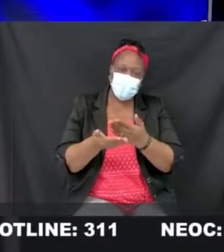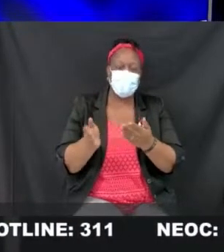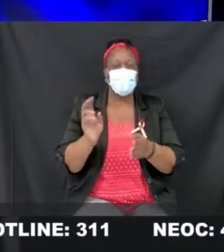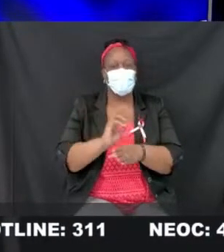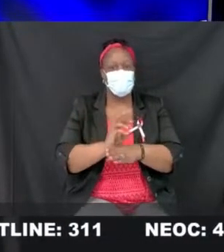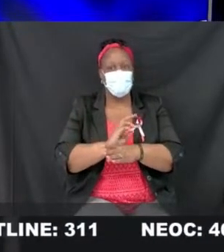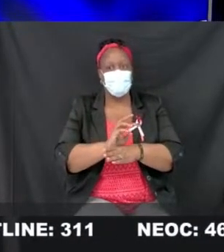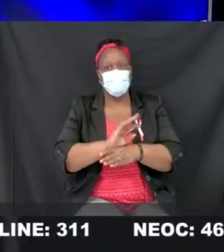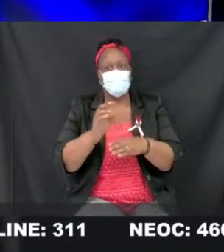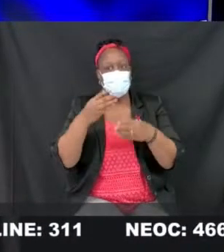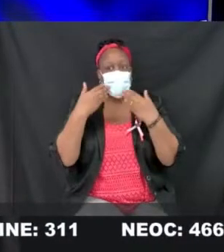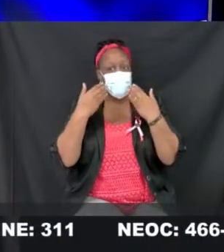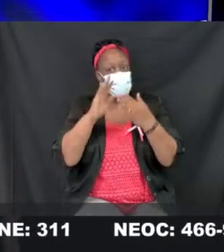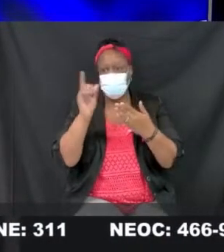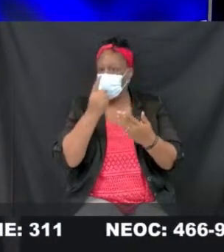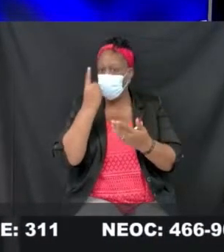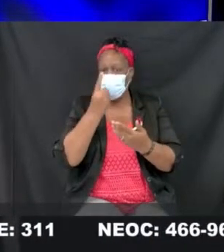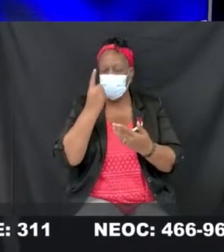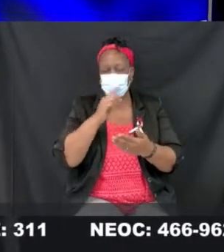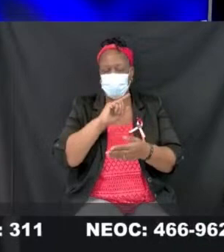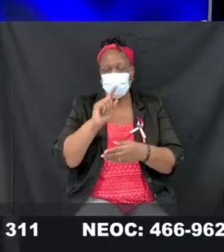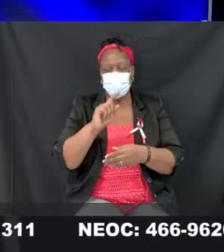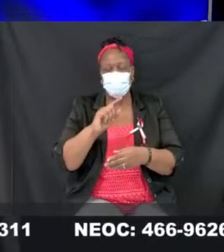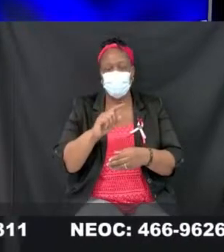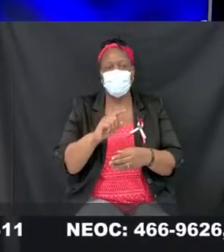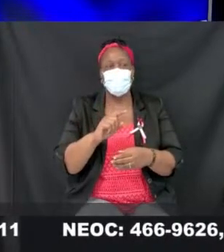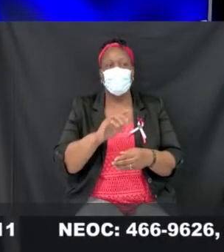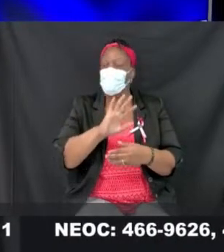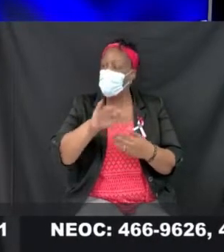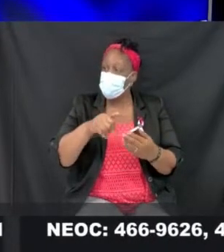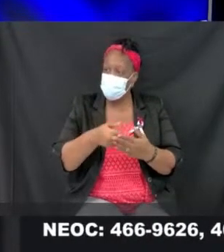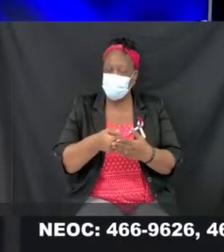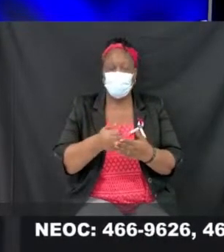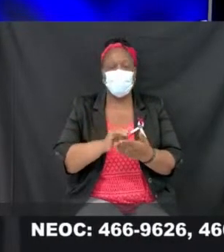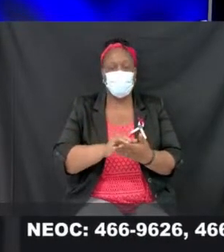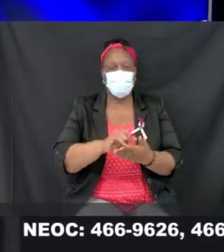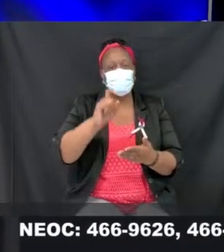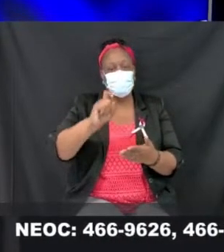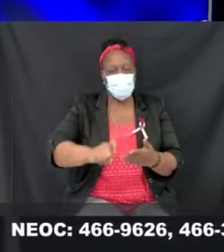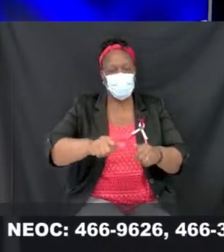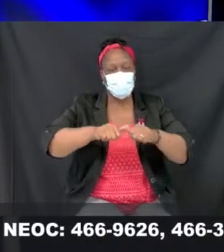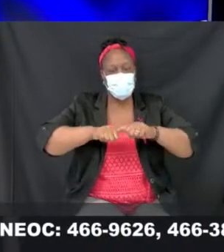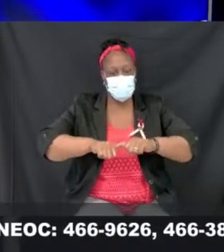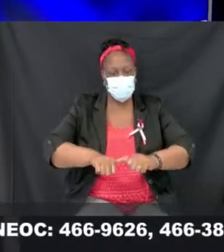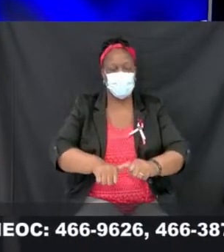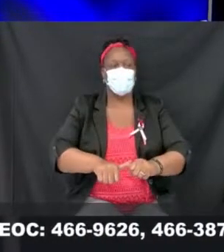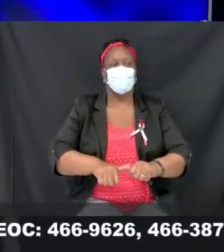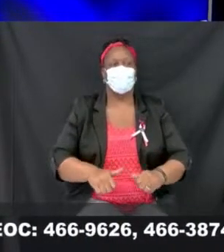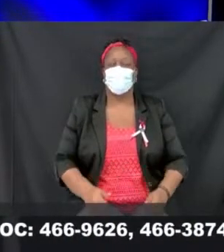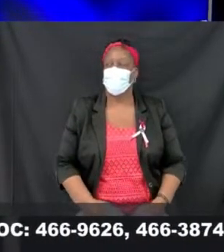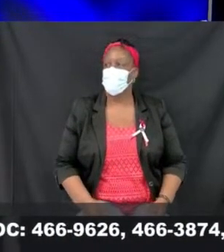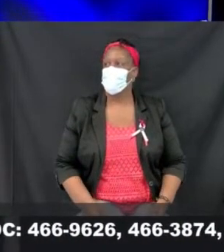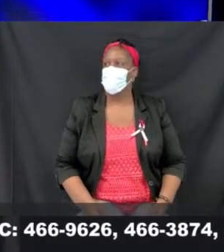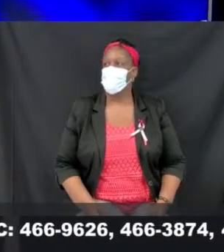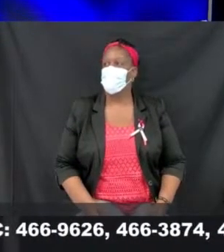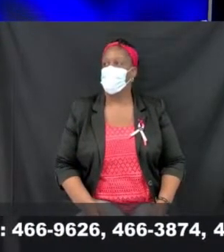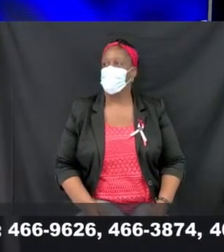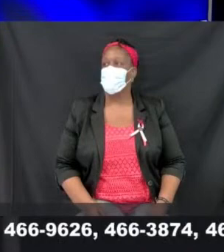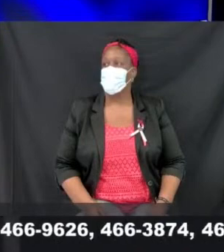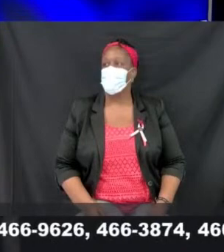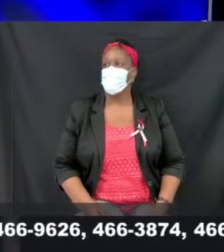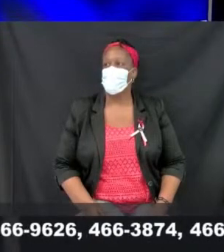infection. Each iteration of the regulations reiterates the prevention protocols. This is